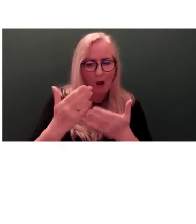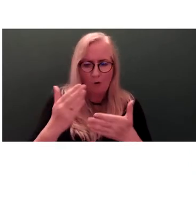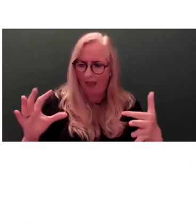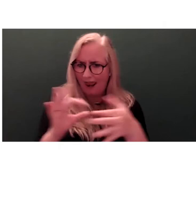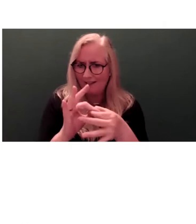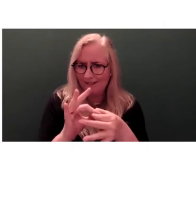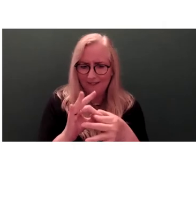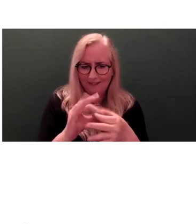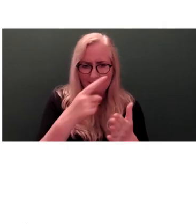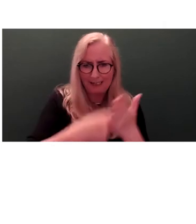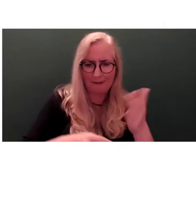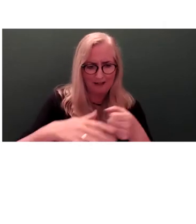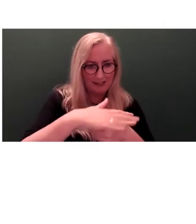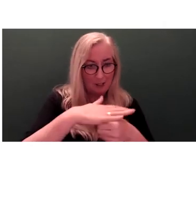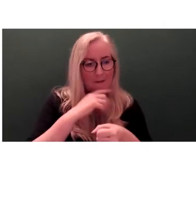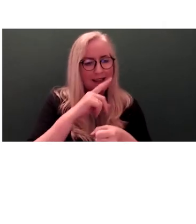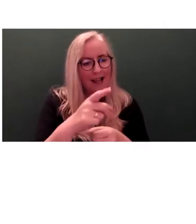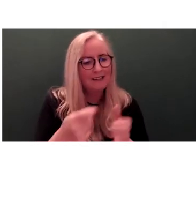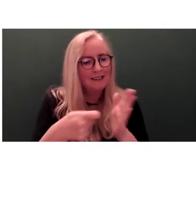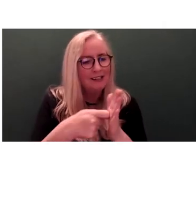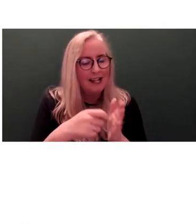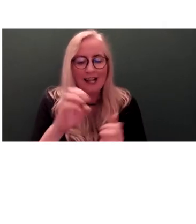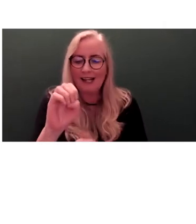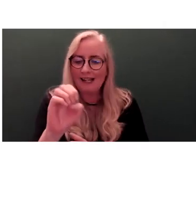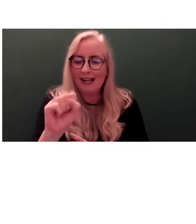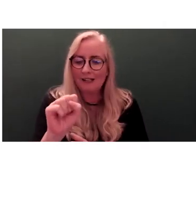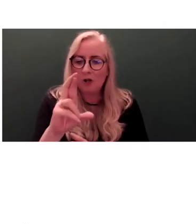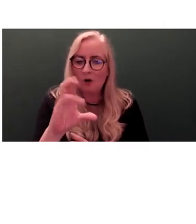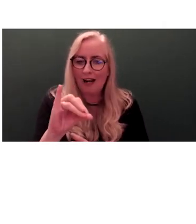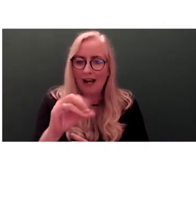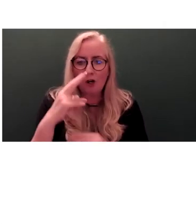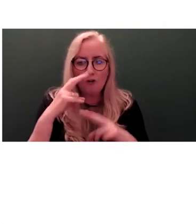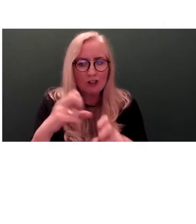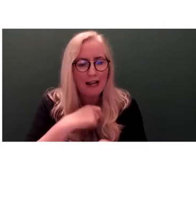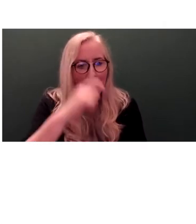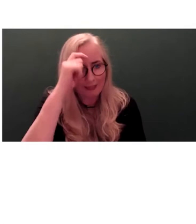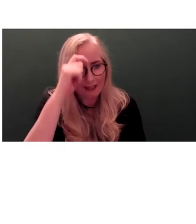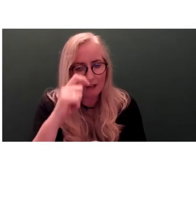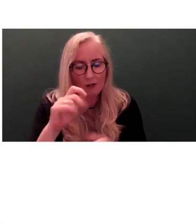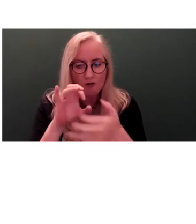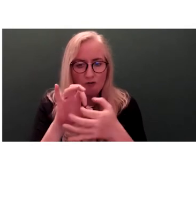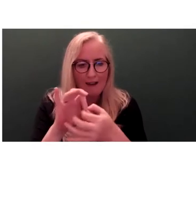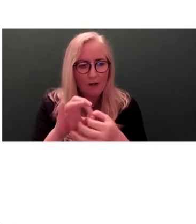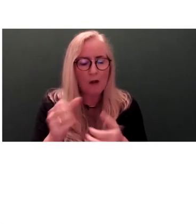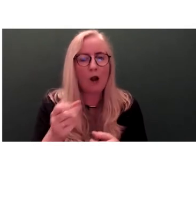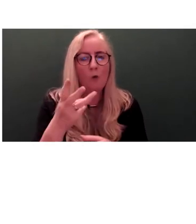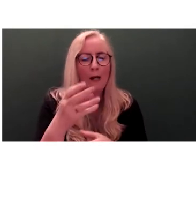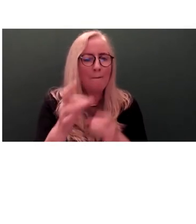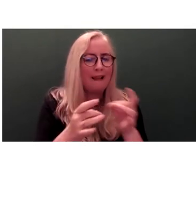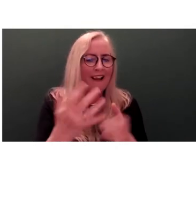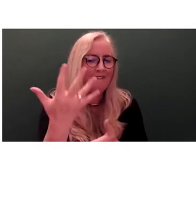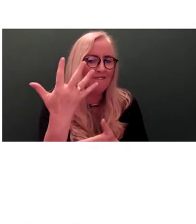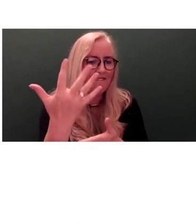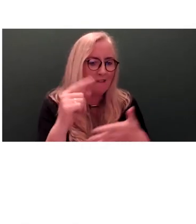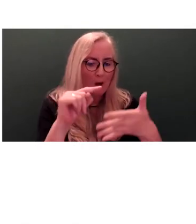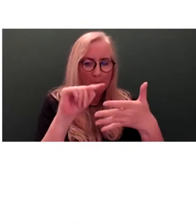this includes additional ESRI research that I think is relevant. So I'm going to make sort of 5 points, and don't worry, Aideen,